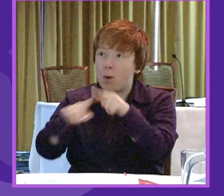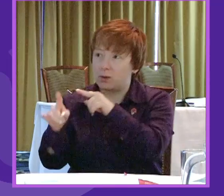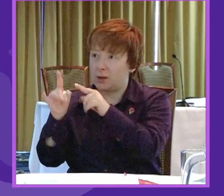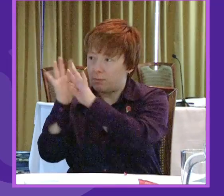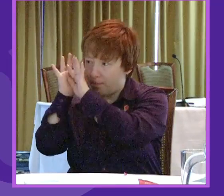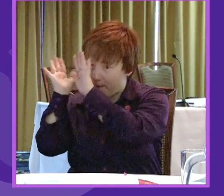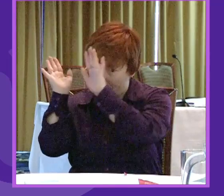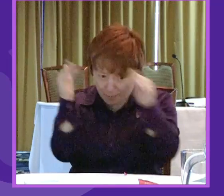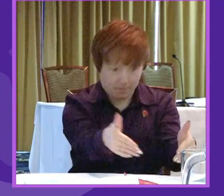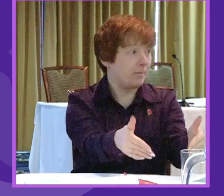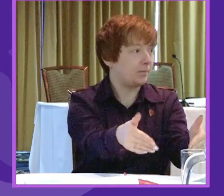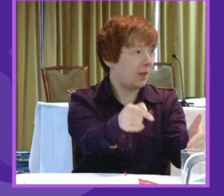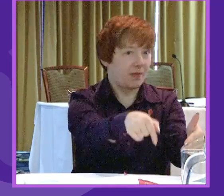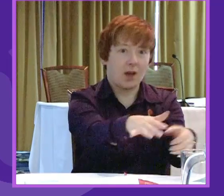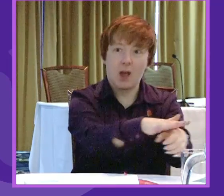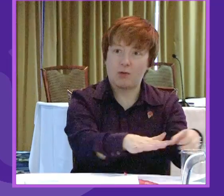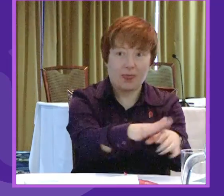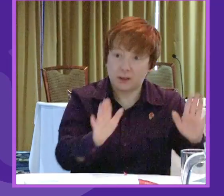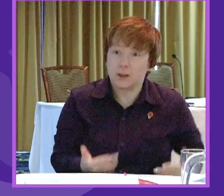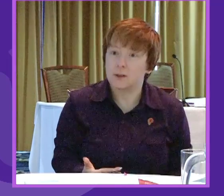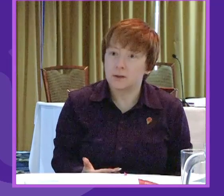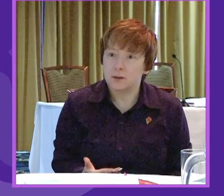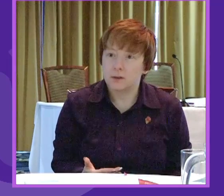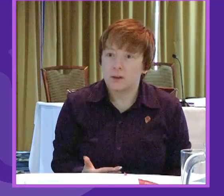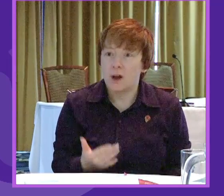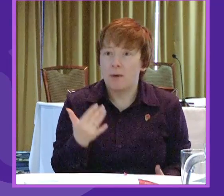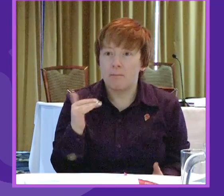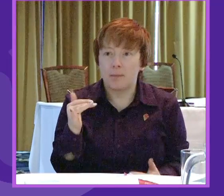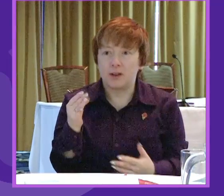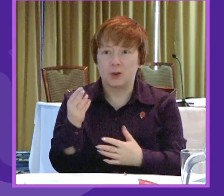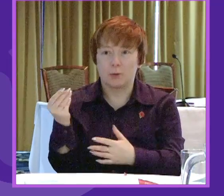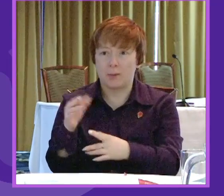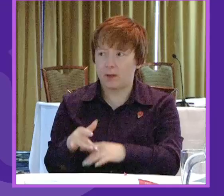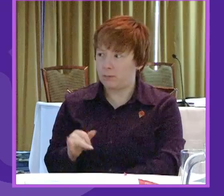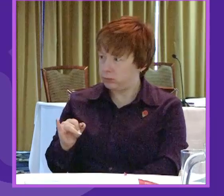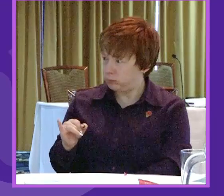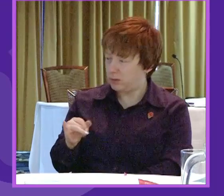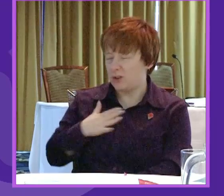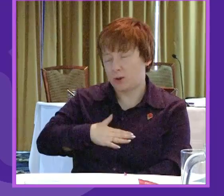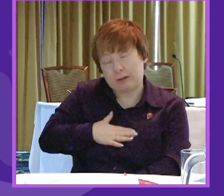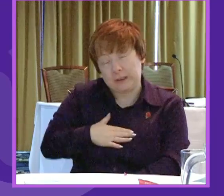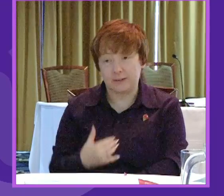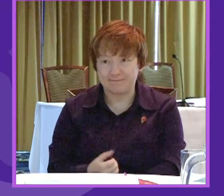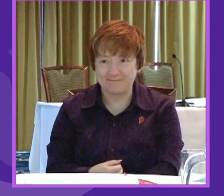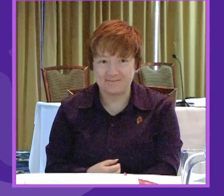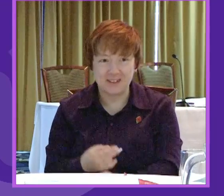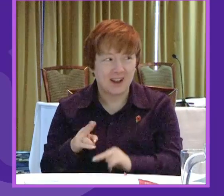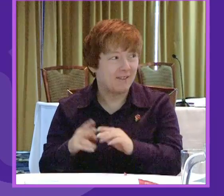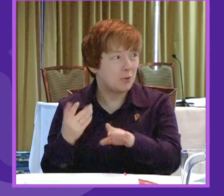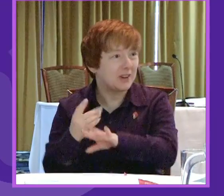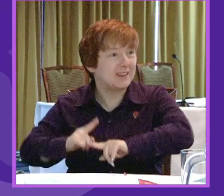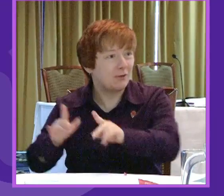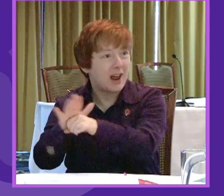serious, actually, we would shift all our resource there. Probably. That might be controversial, so apologies to